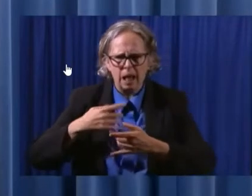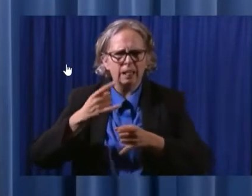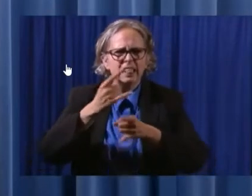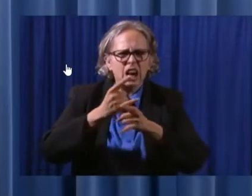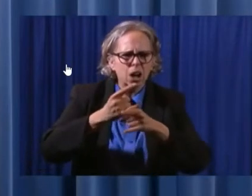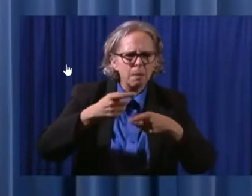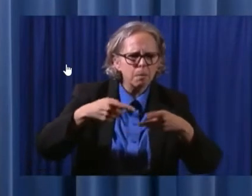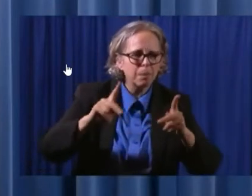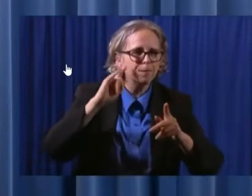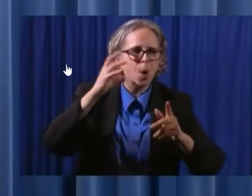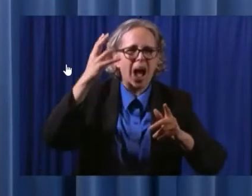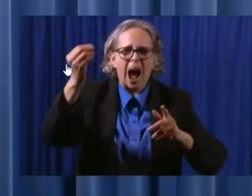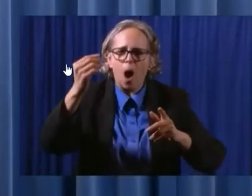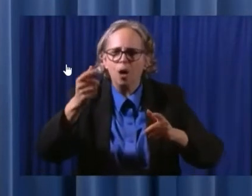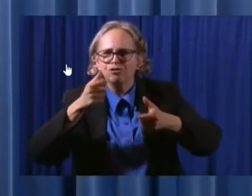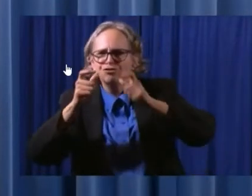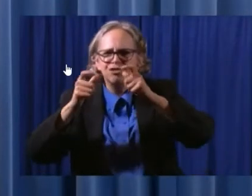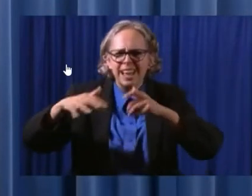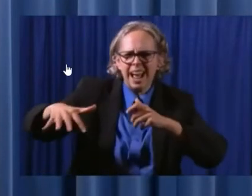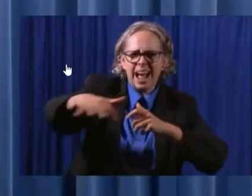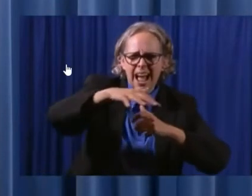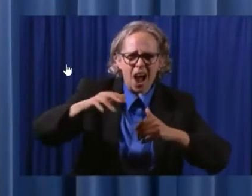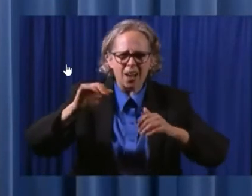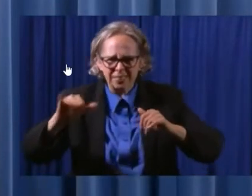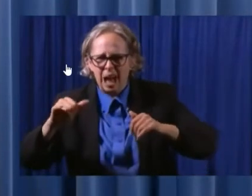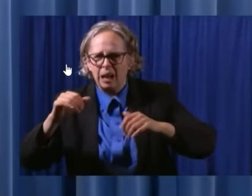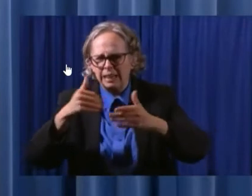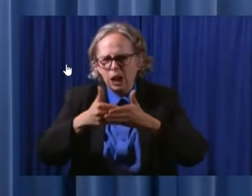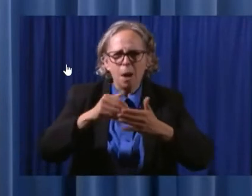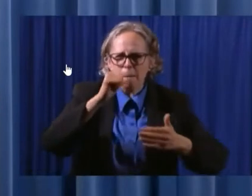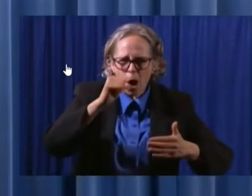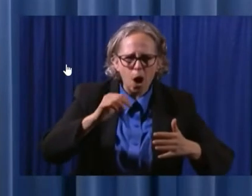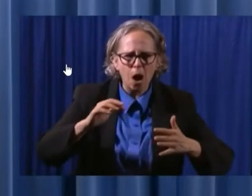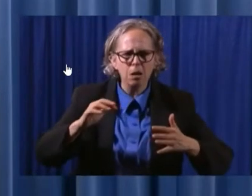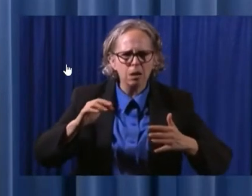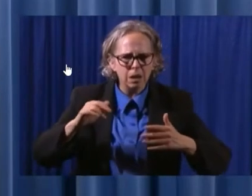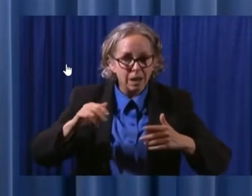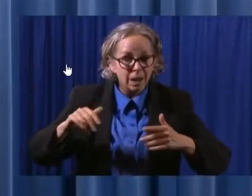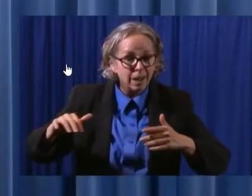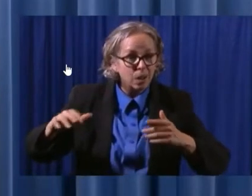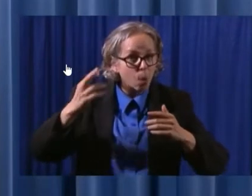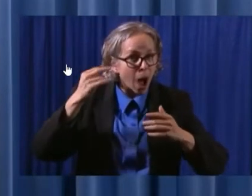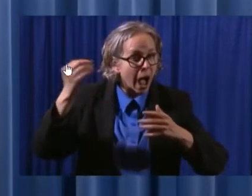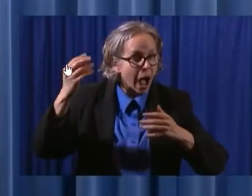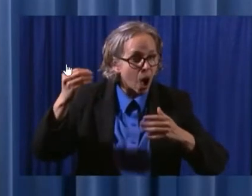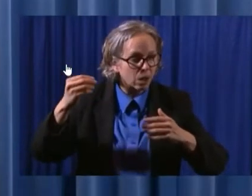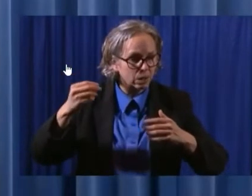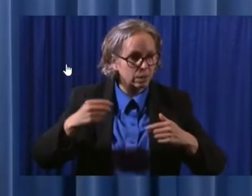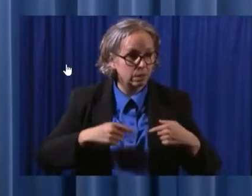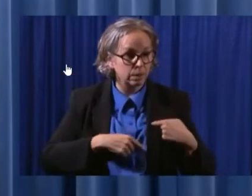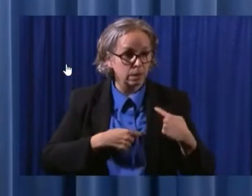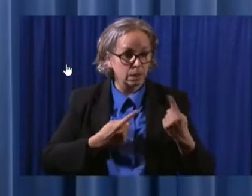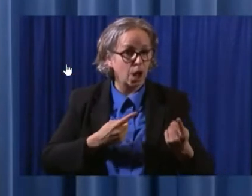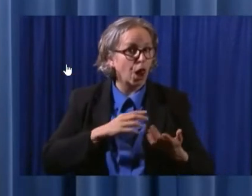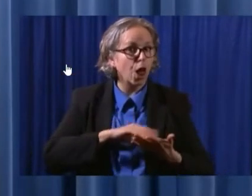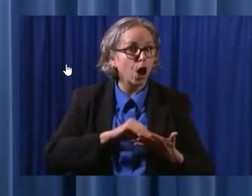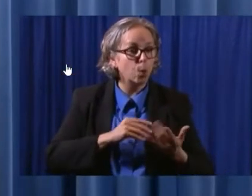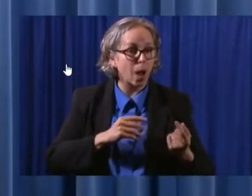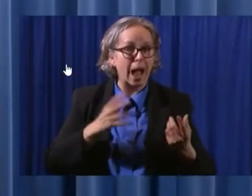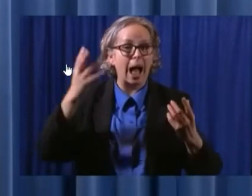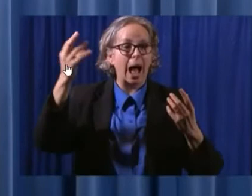bars. And the purpose of bringing this up is the more we learn, we know that outside is better than inside. In fact, outside